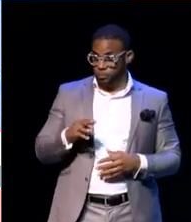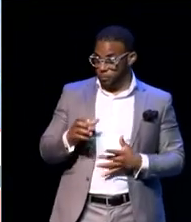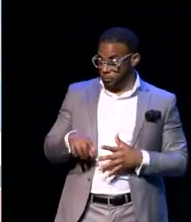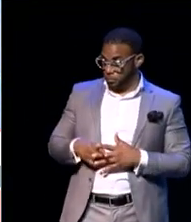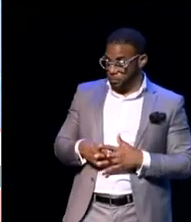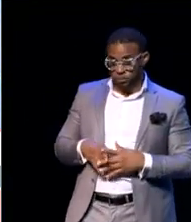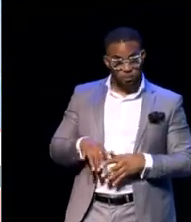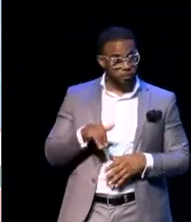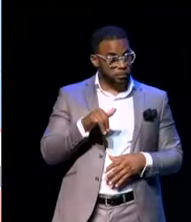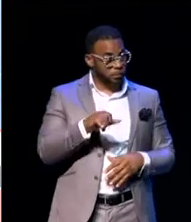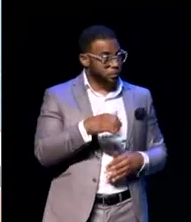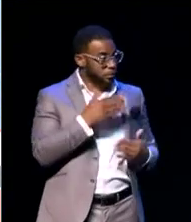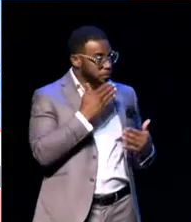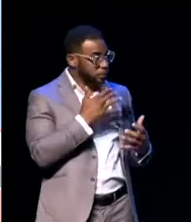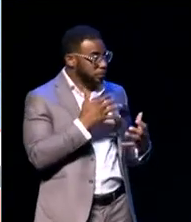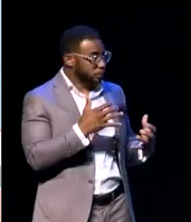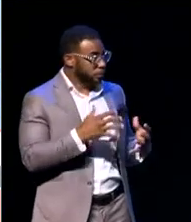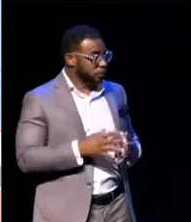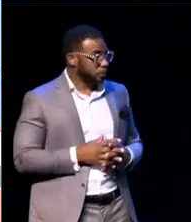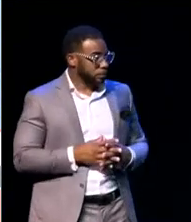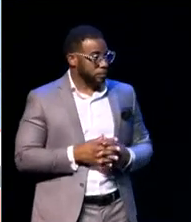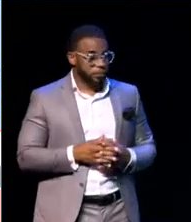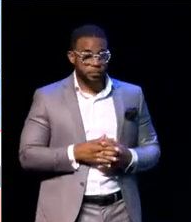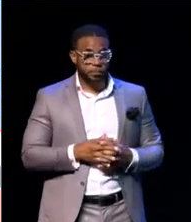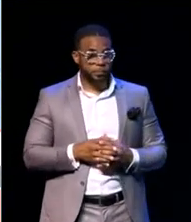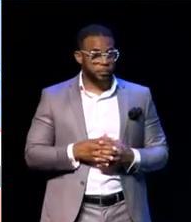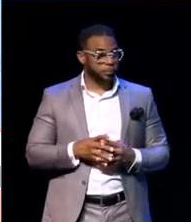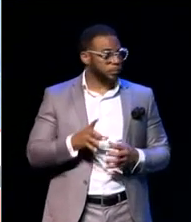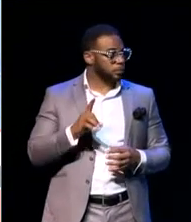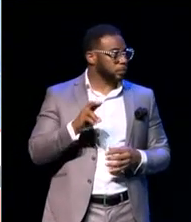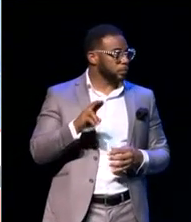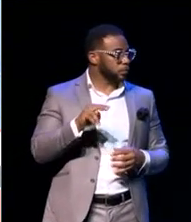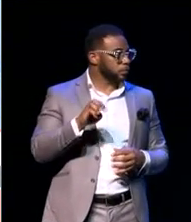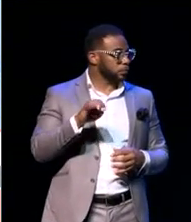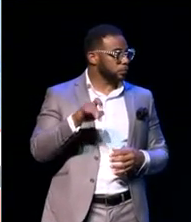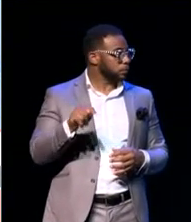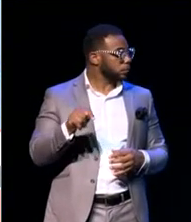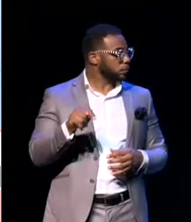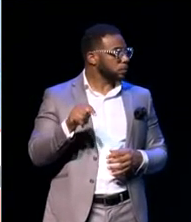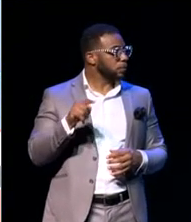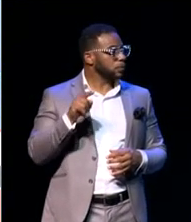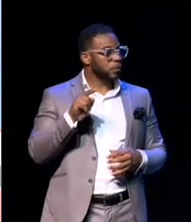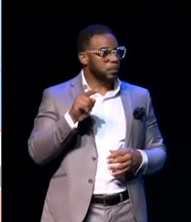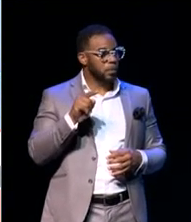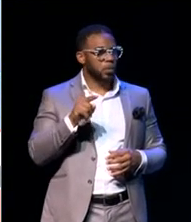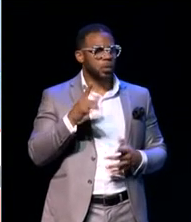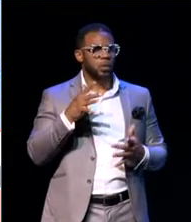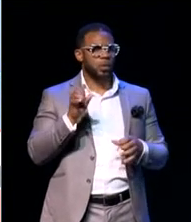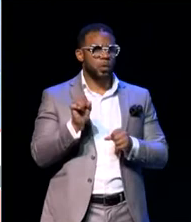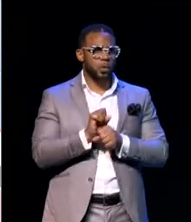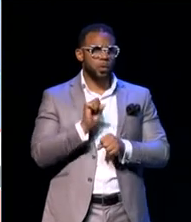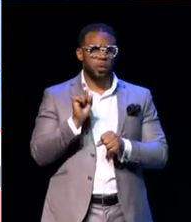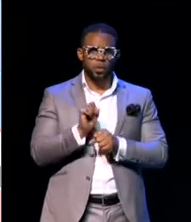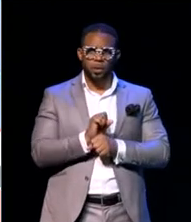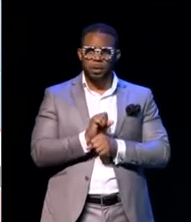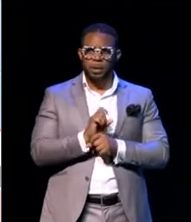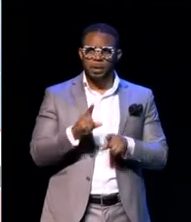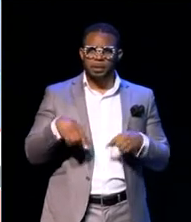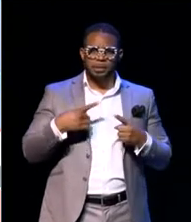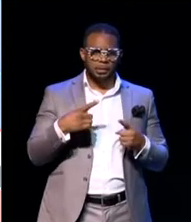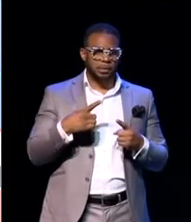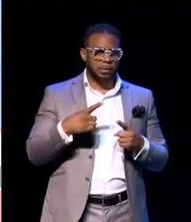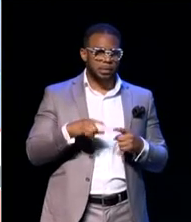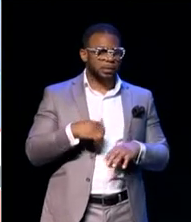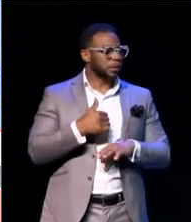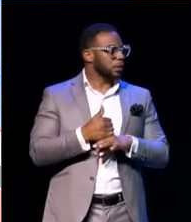start? Yes. Thank you very much. Dr. Nesbitt, you have worked since the